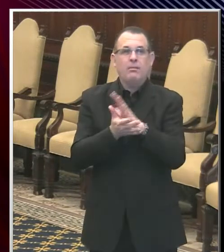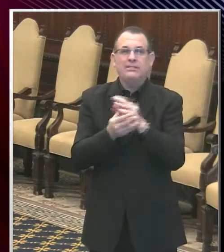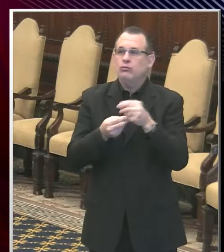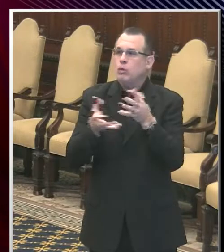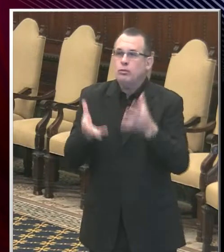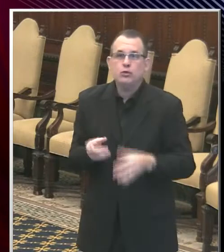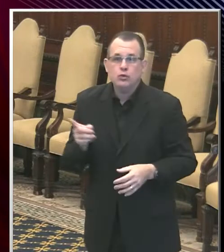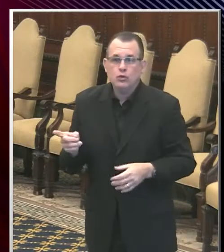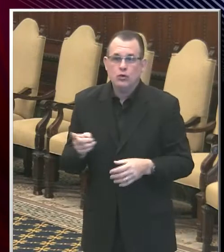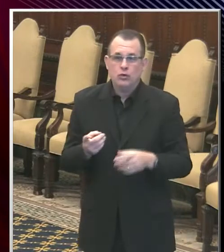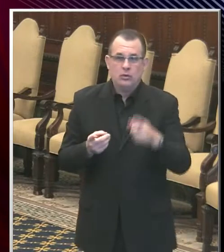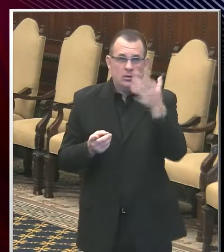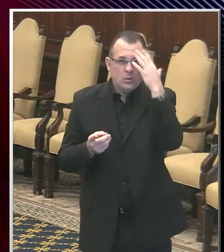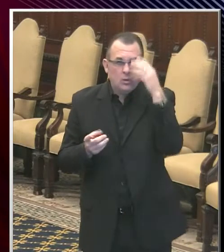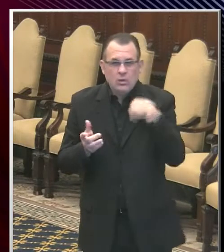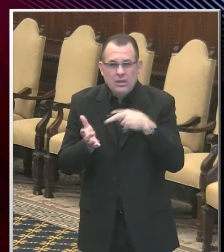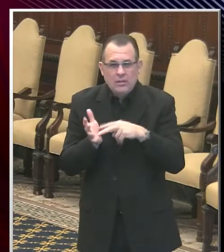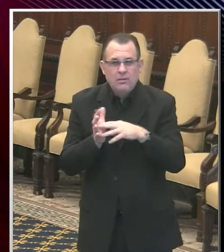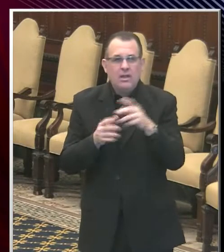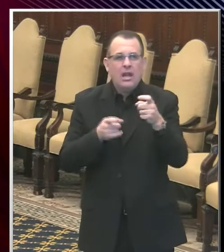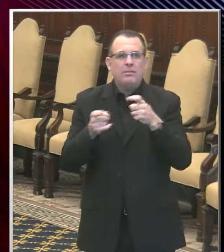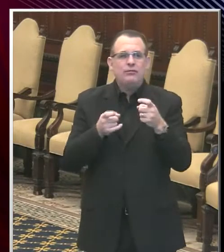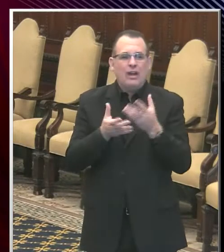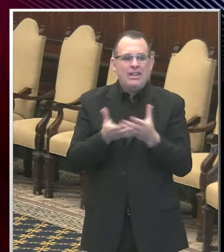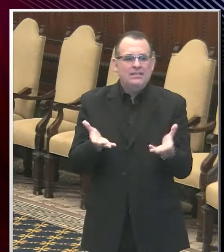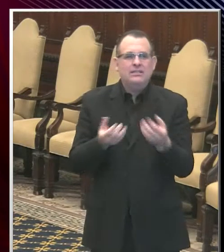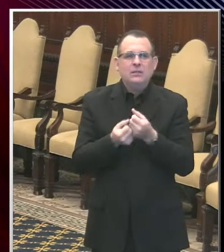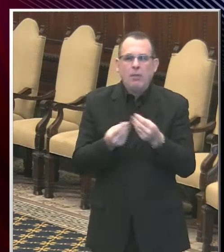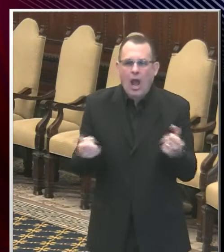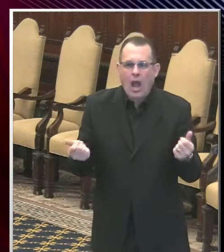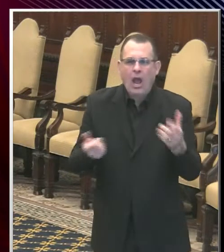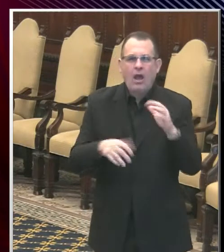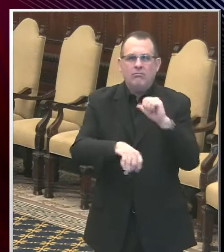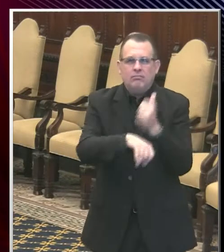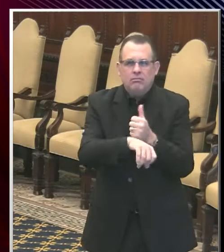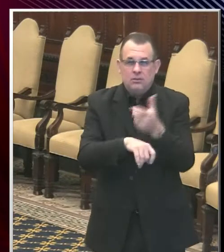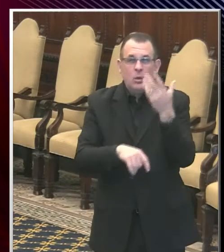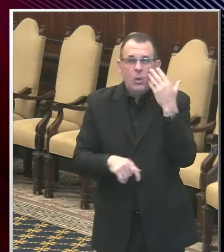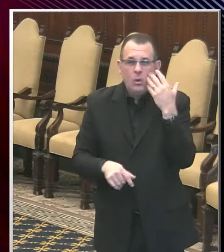talking about? Like the administrative things that are in place. I kind of know